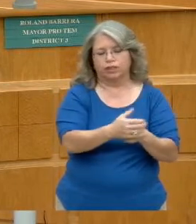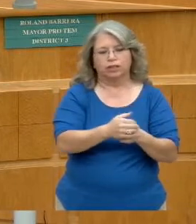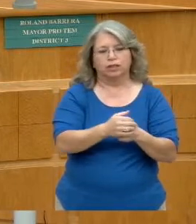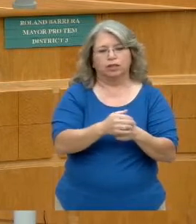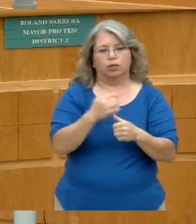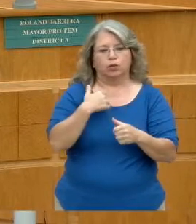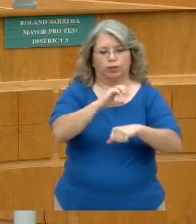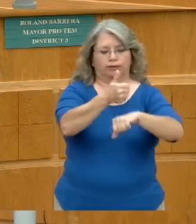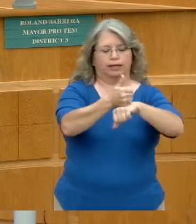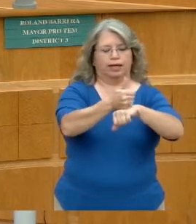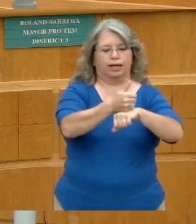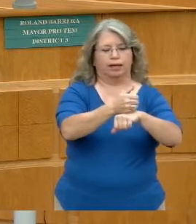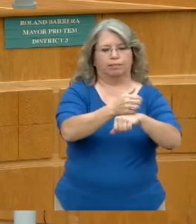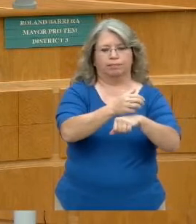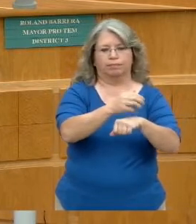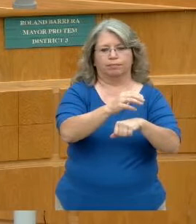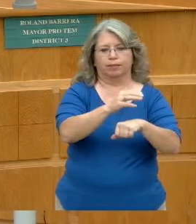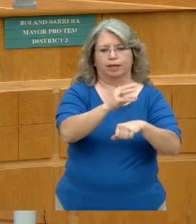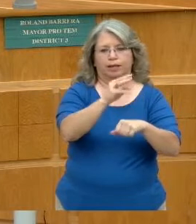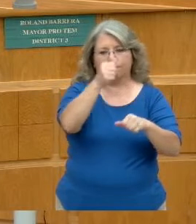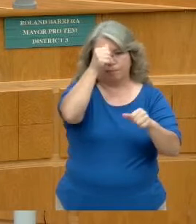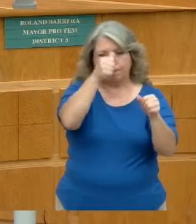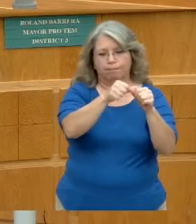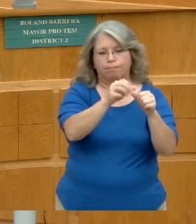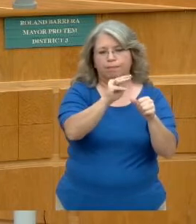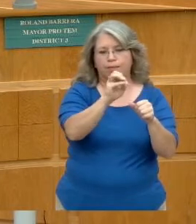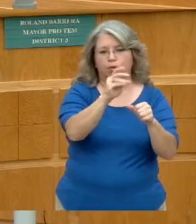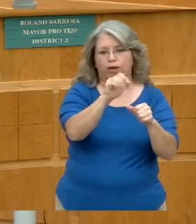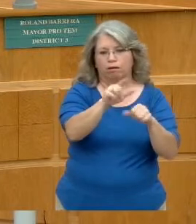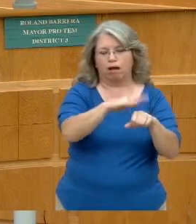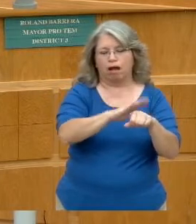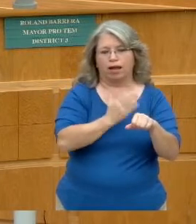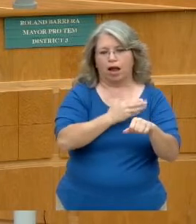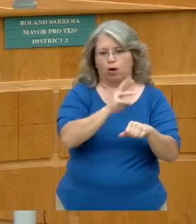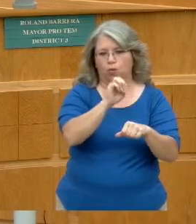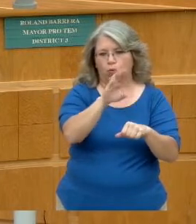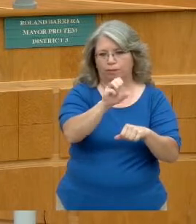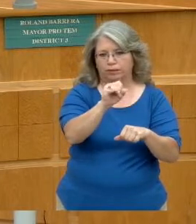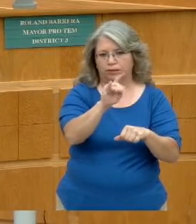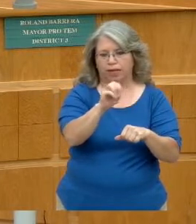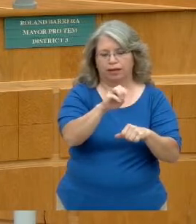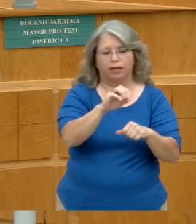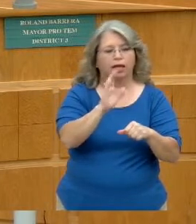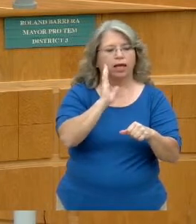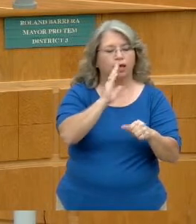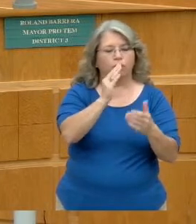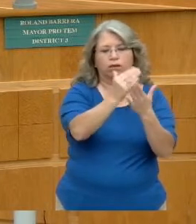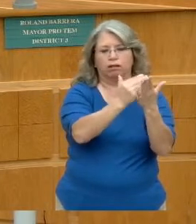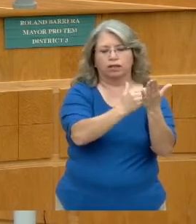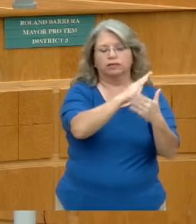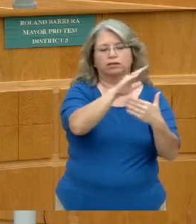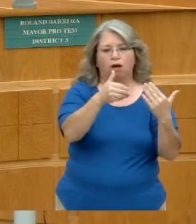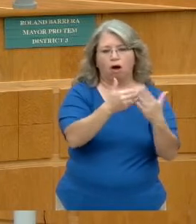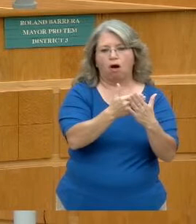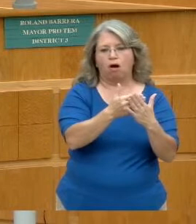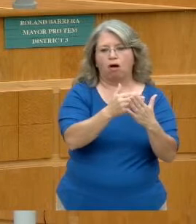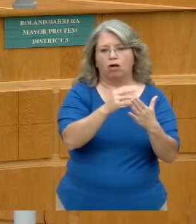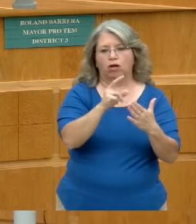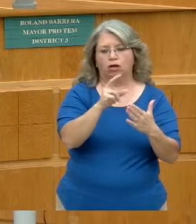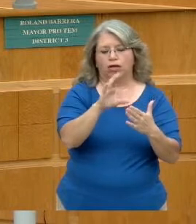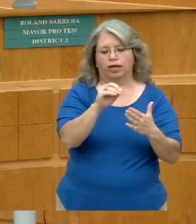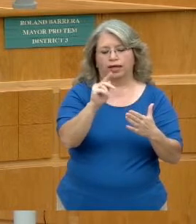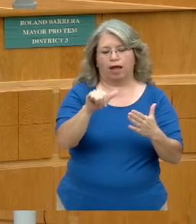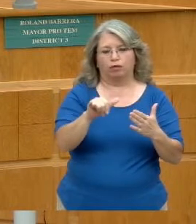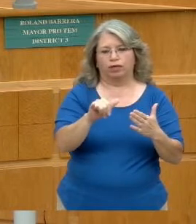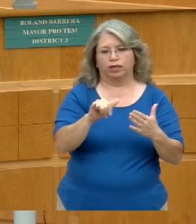County website. It will list all the fallen heroes, those Nueces County residents who died while serving our country